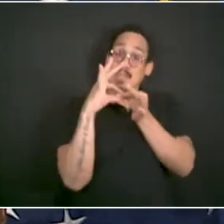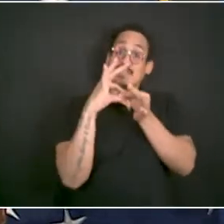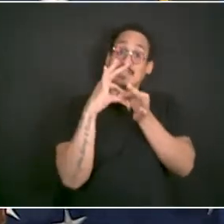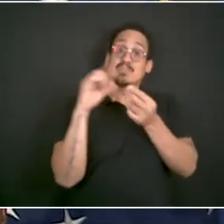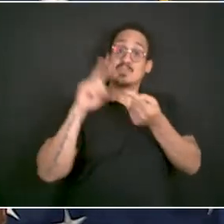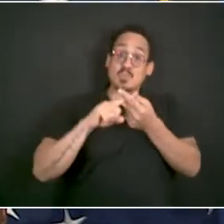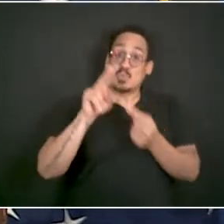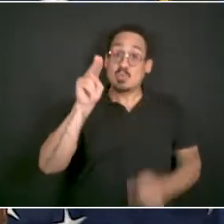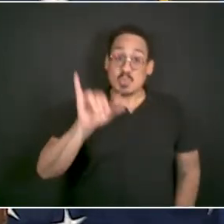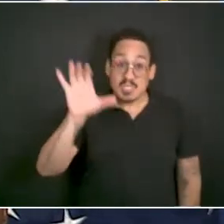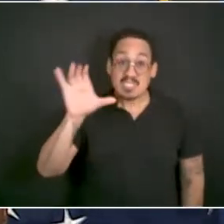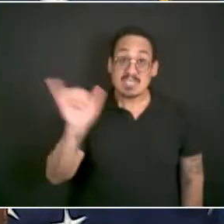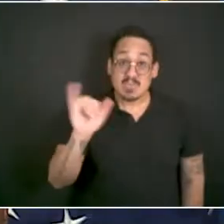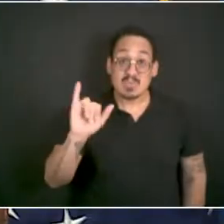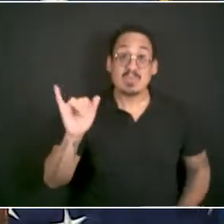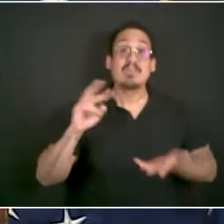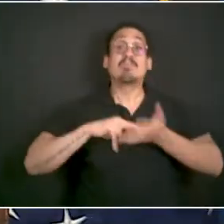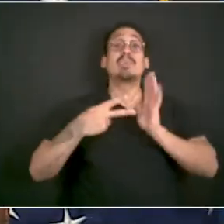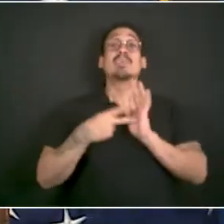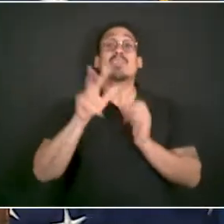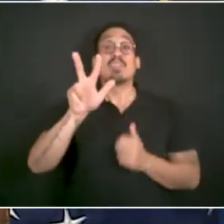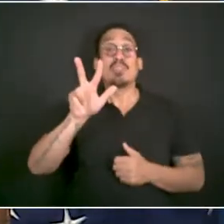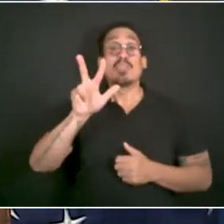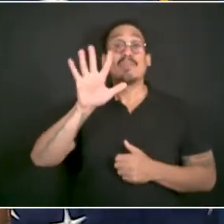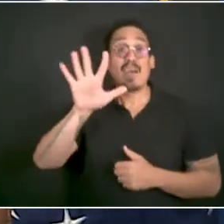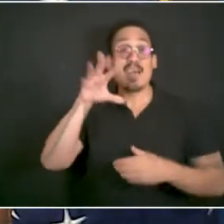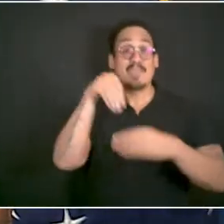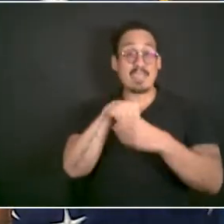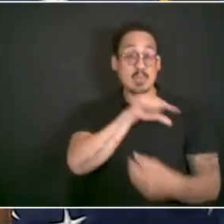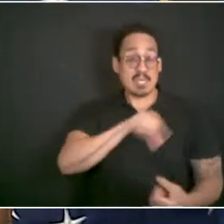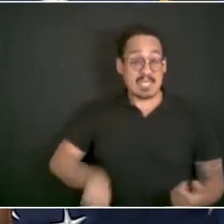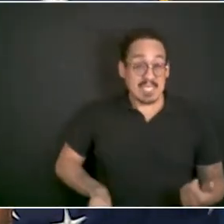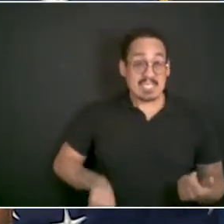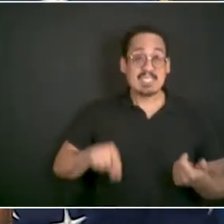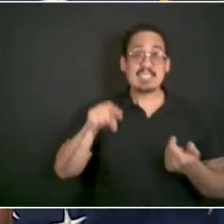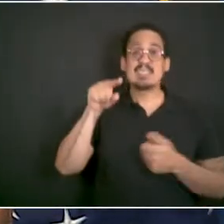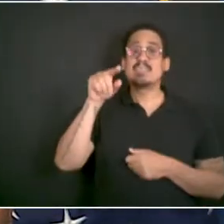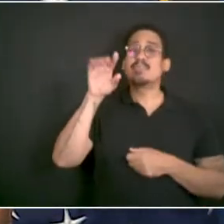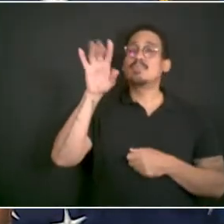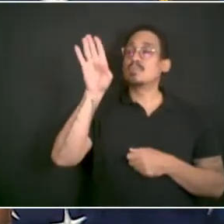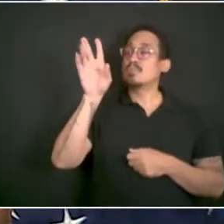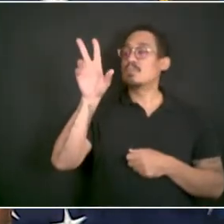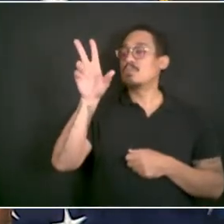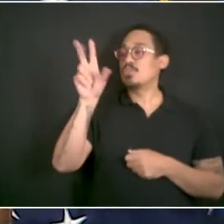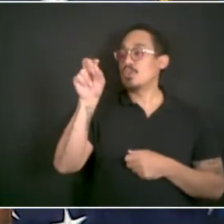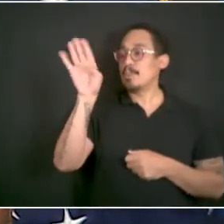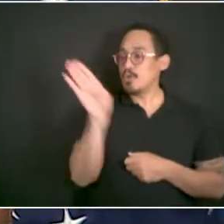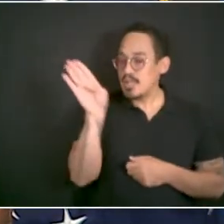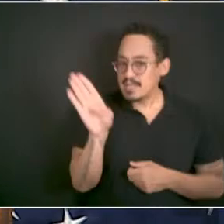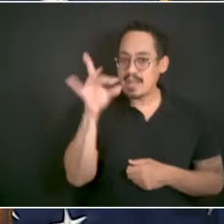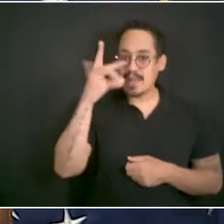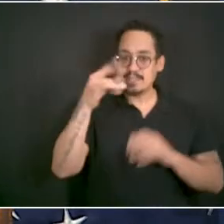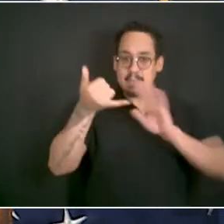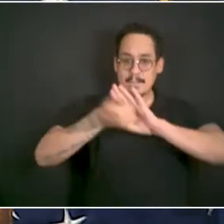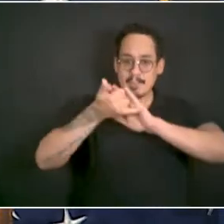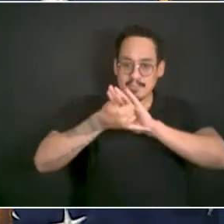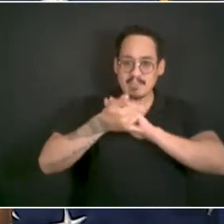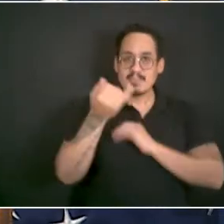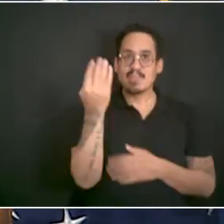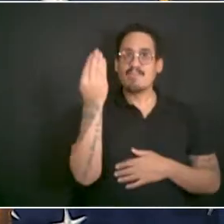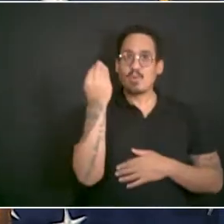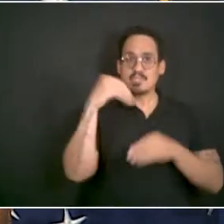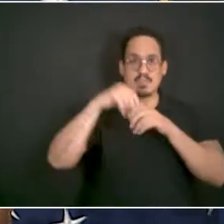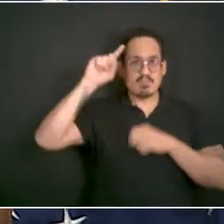out to 35 in Queens, 30 in Brooklyn, 18 Manhattan, 14 in the Bronx, 8 in Staten